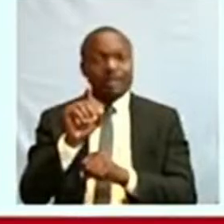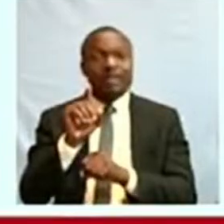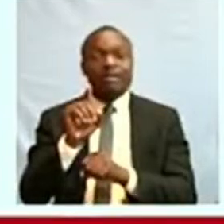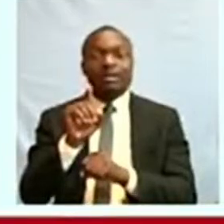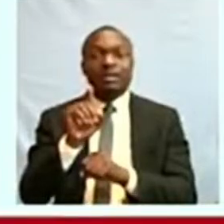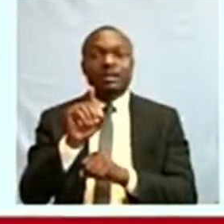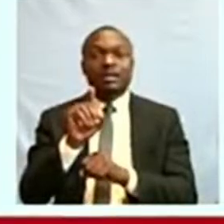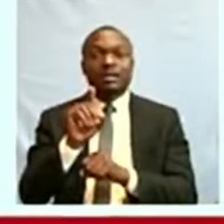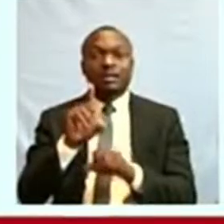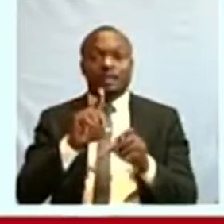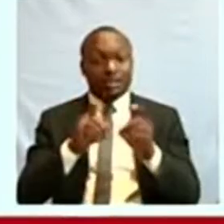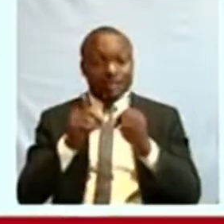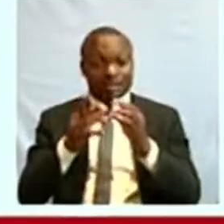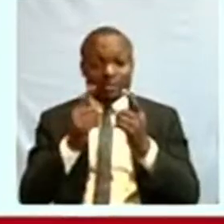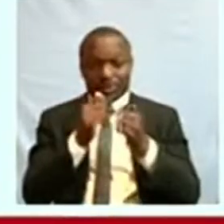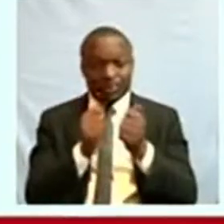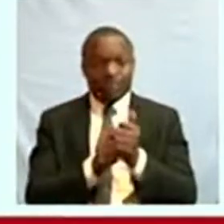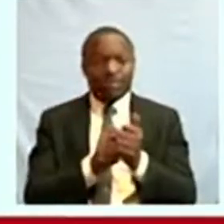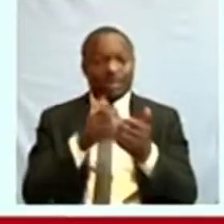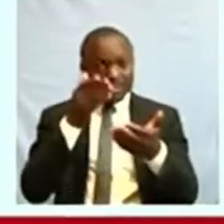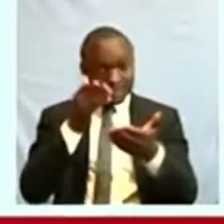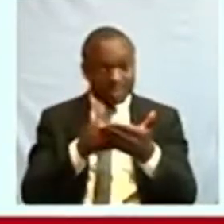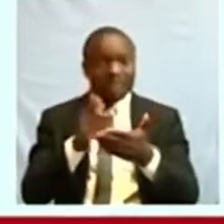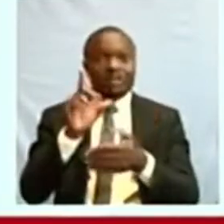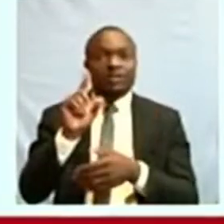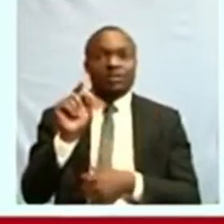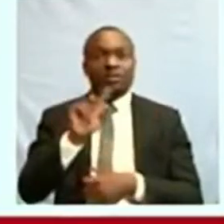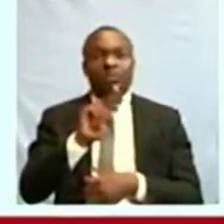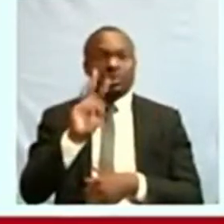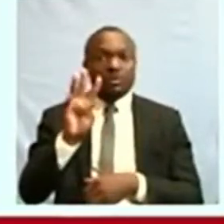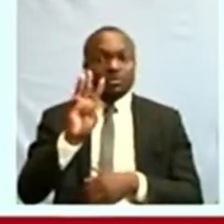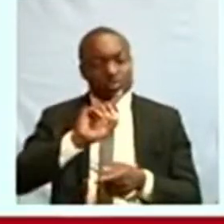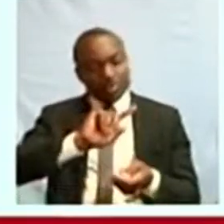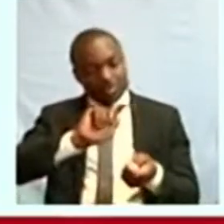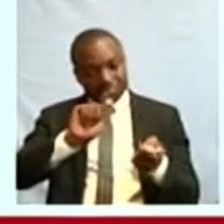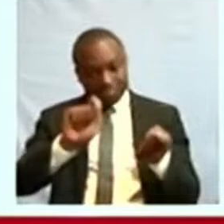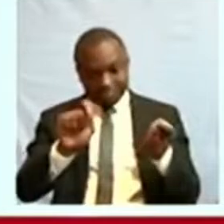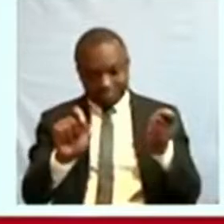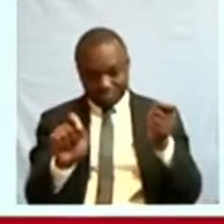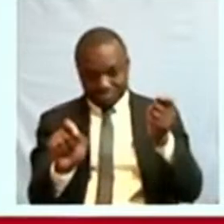year 2024. We have actually been migrating from